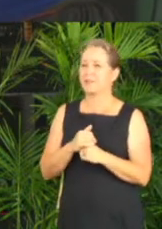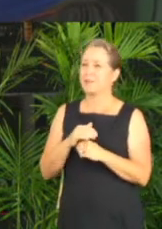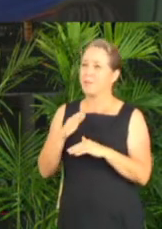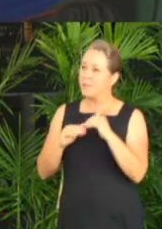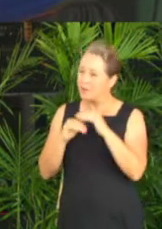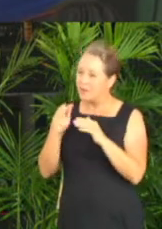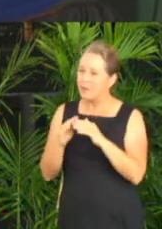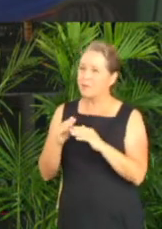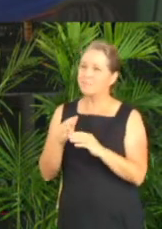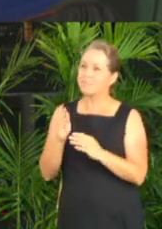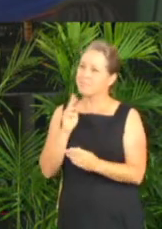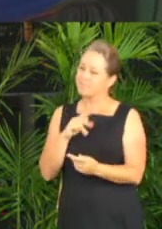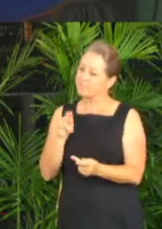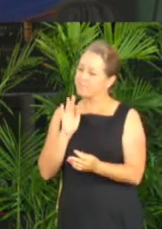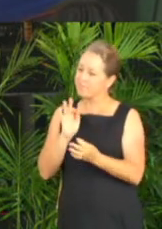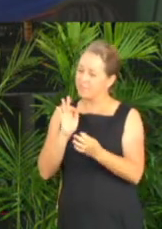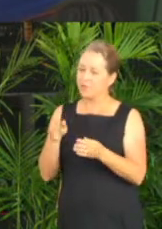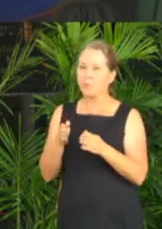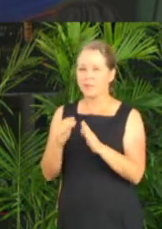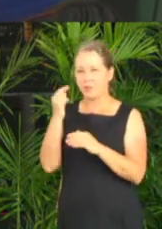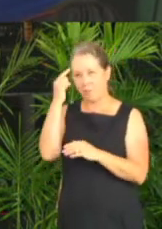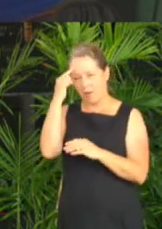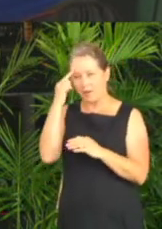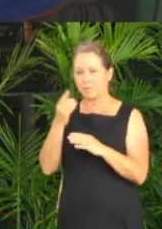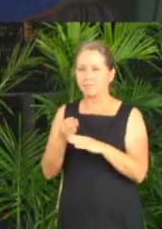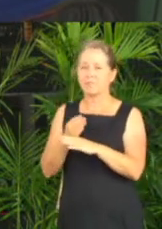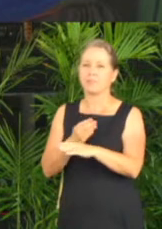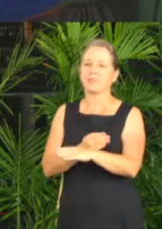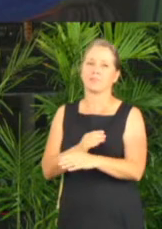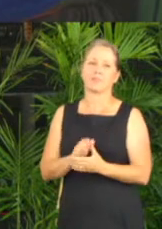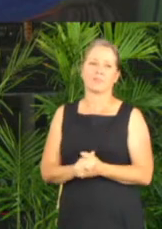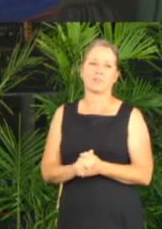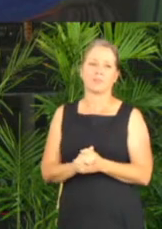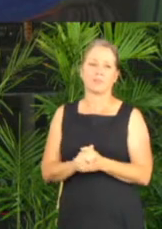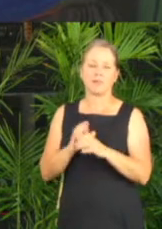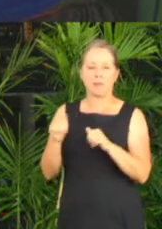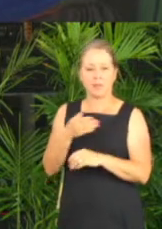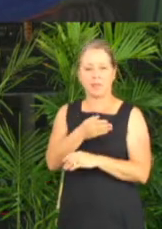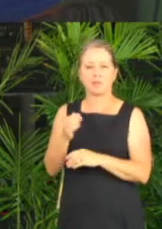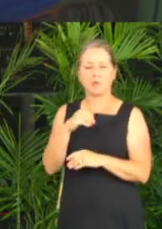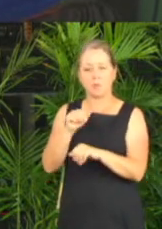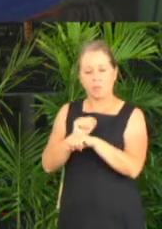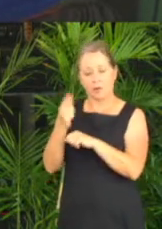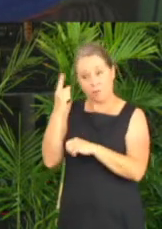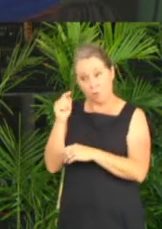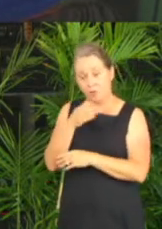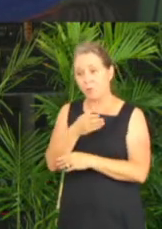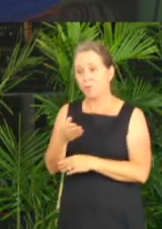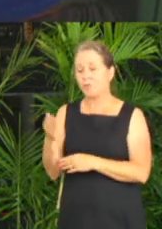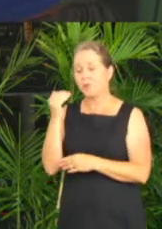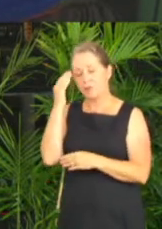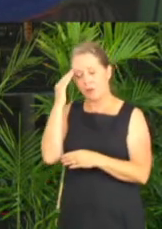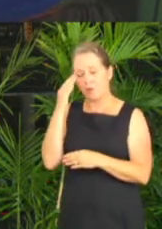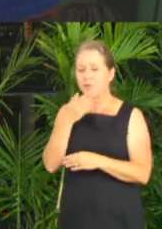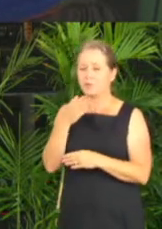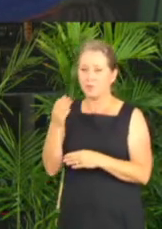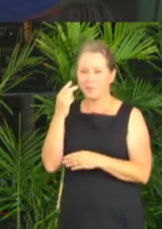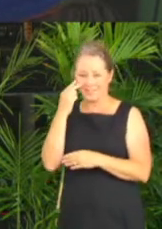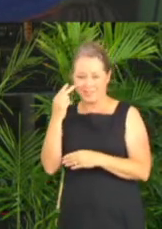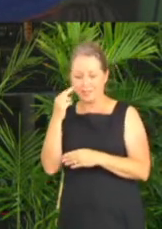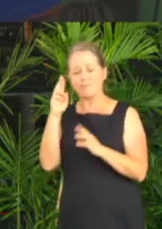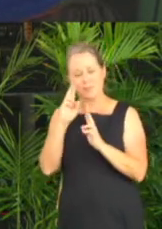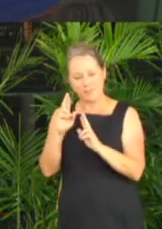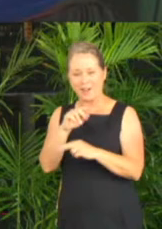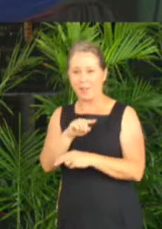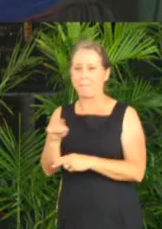and refining the ways of your mind. May those who work for you know you see and